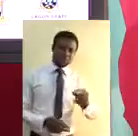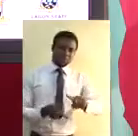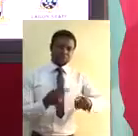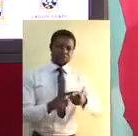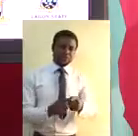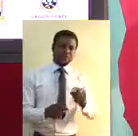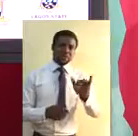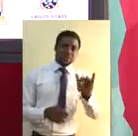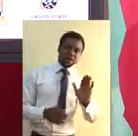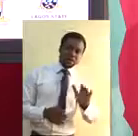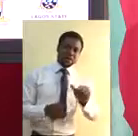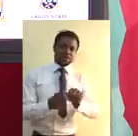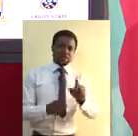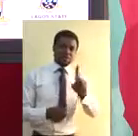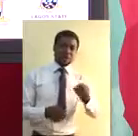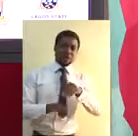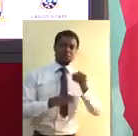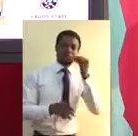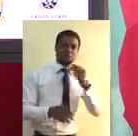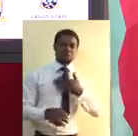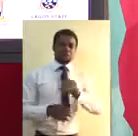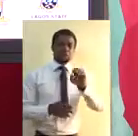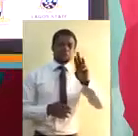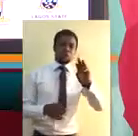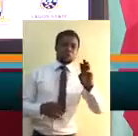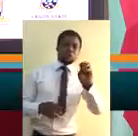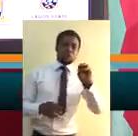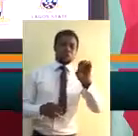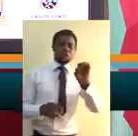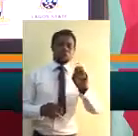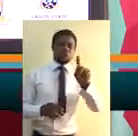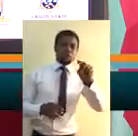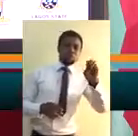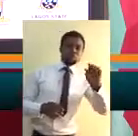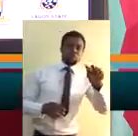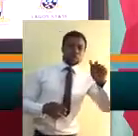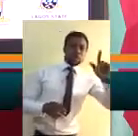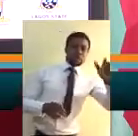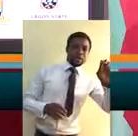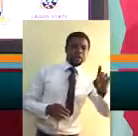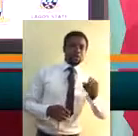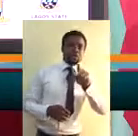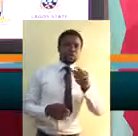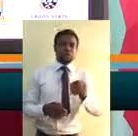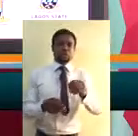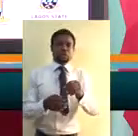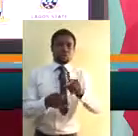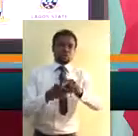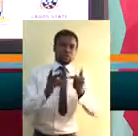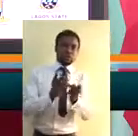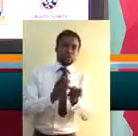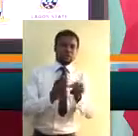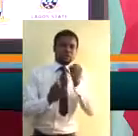Hello friends, hello everyone at home. My name is Wumi Tolualalade, your anchor on the Total Education